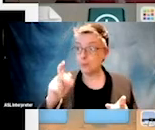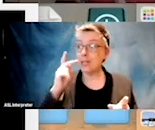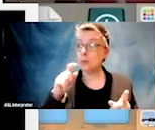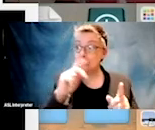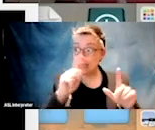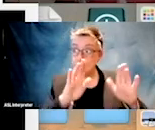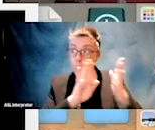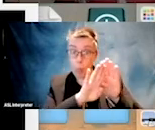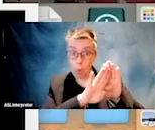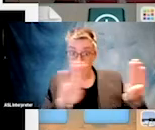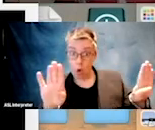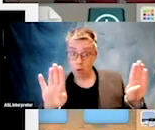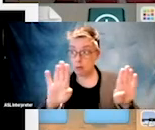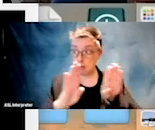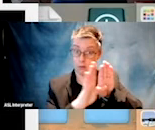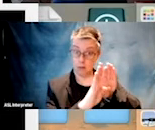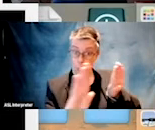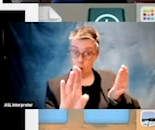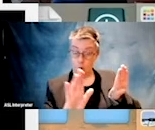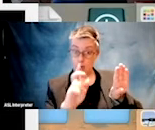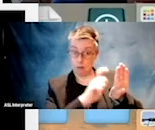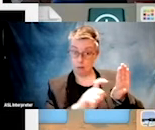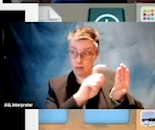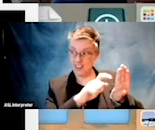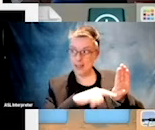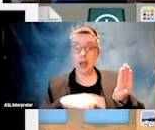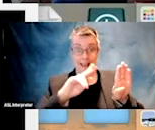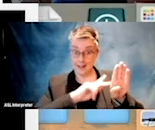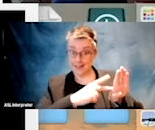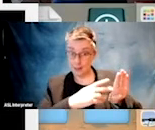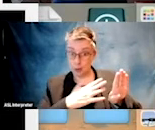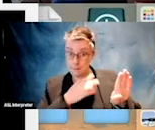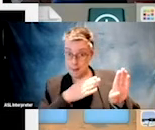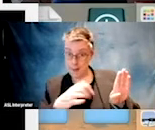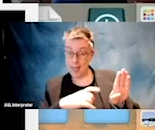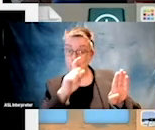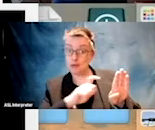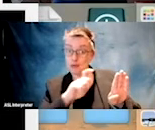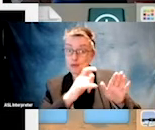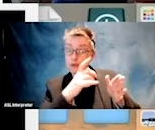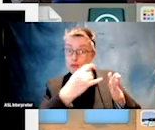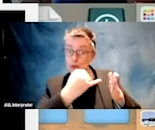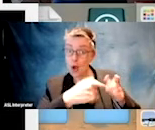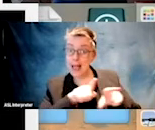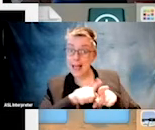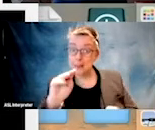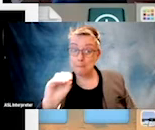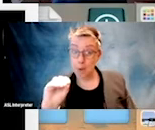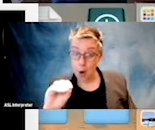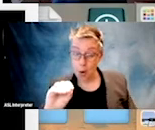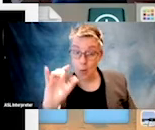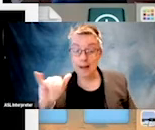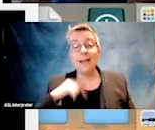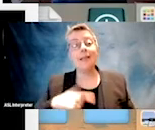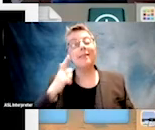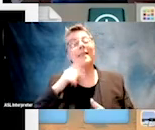look here, my original intention was to draw her as Mo, um, the character in Dykes to Watch Out